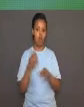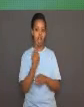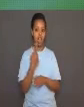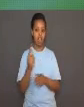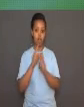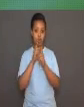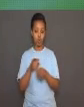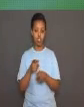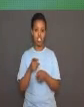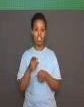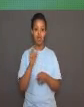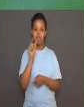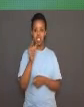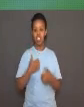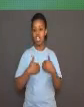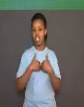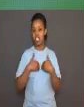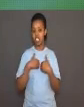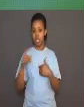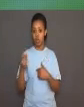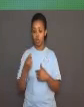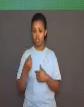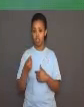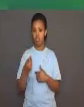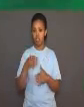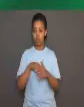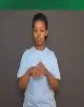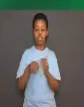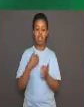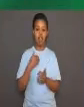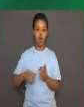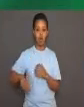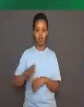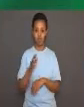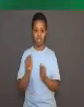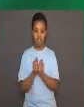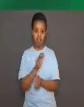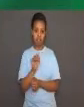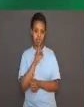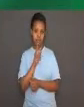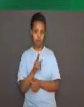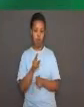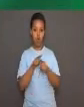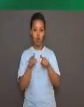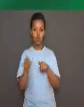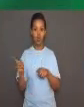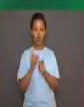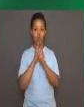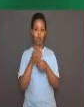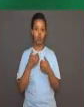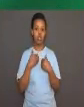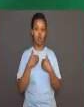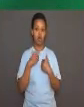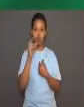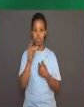simple animals are similar to those in plants. Two different types of responses in